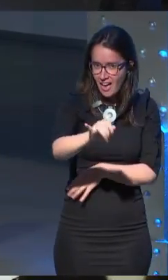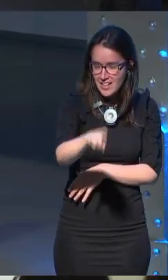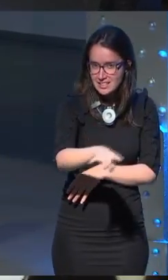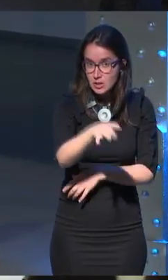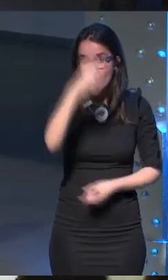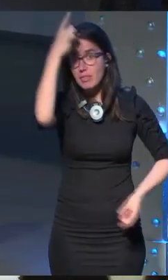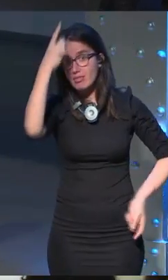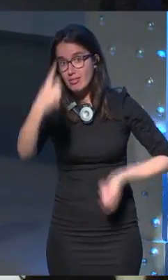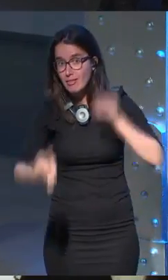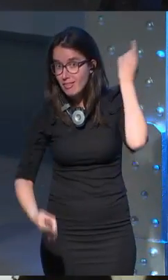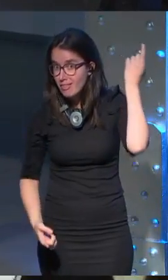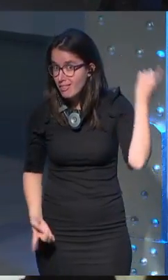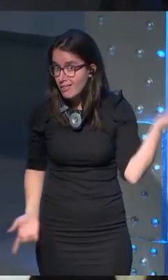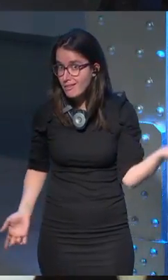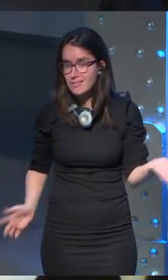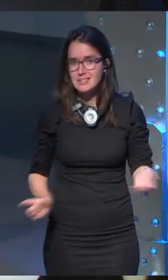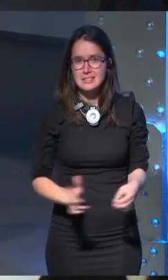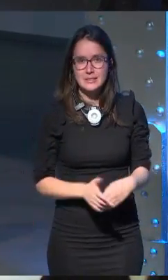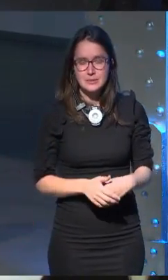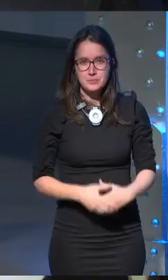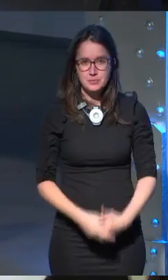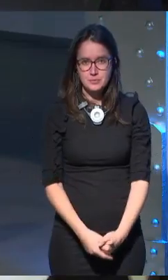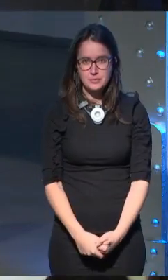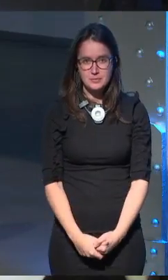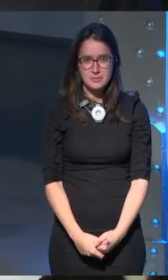you celebrate any parties sometimes or not?